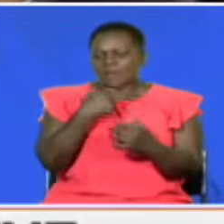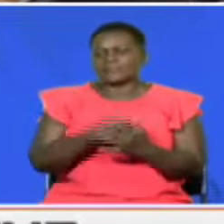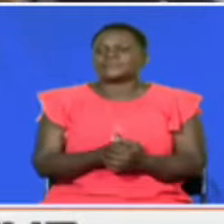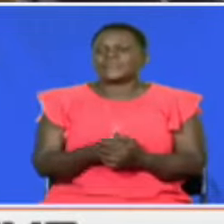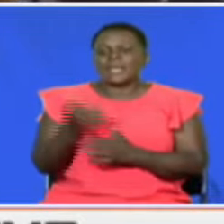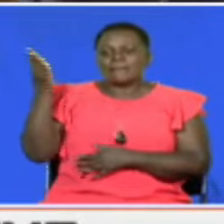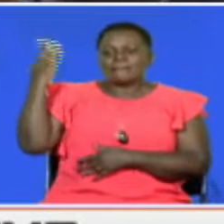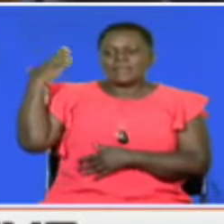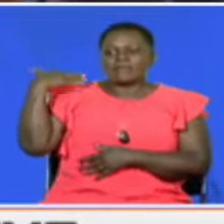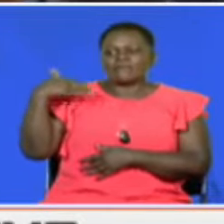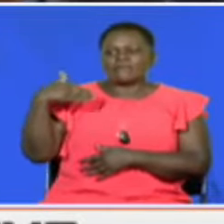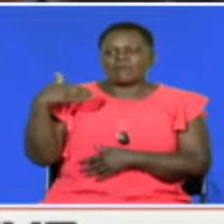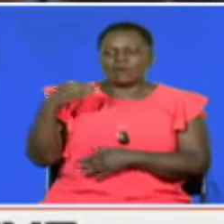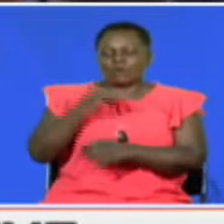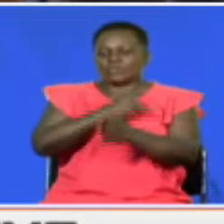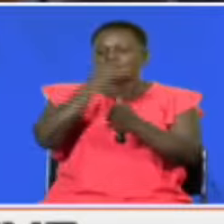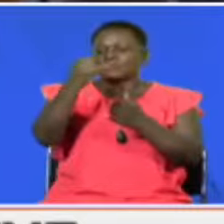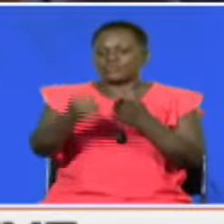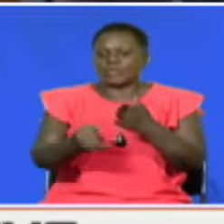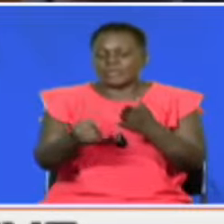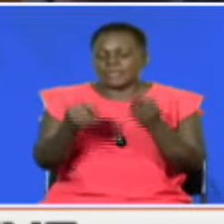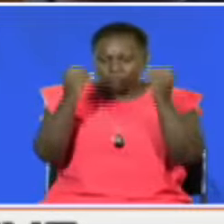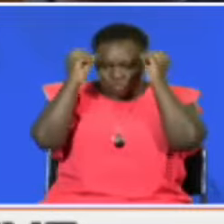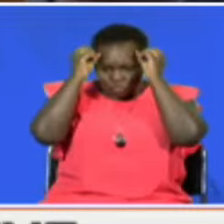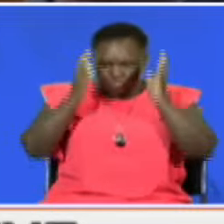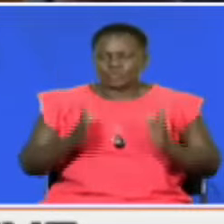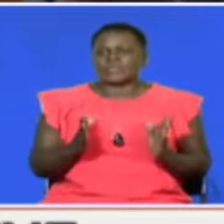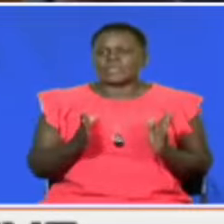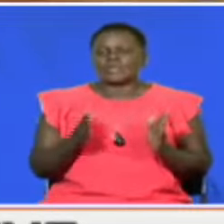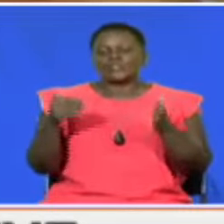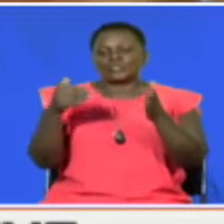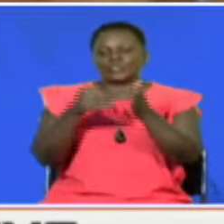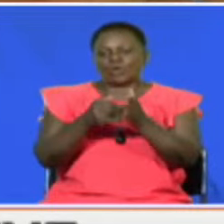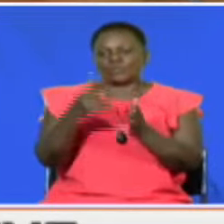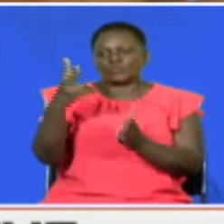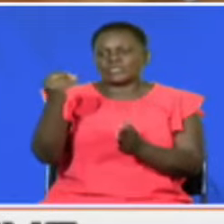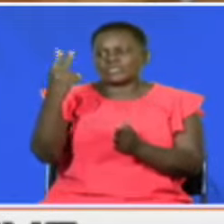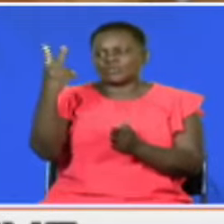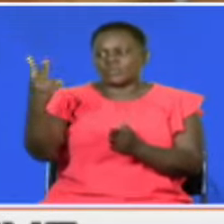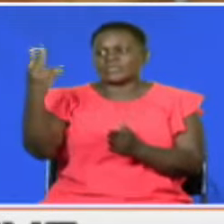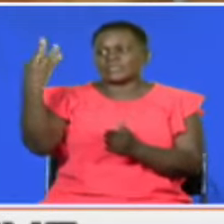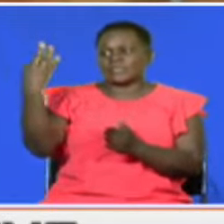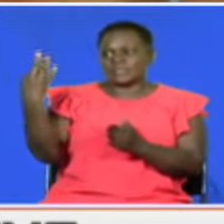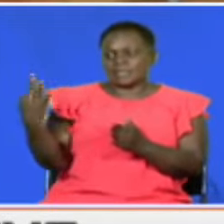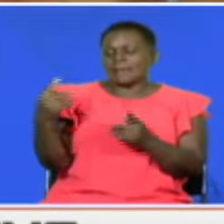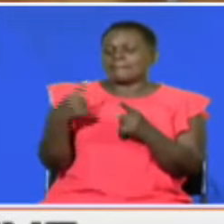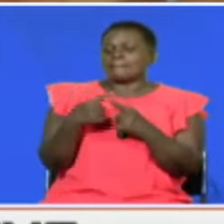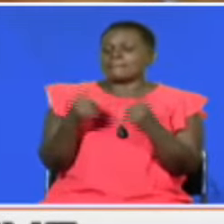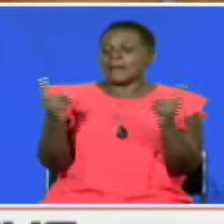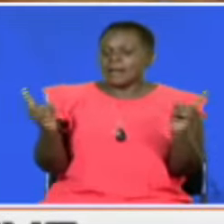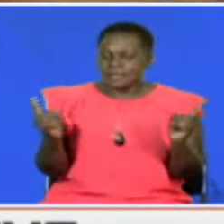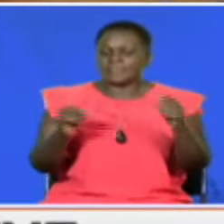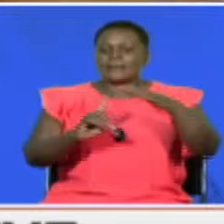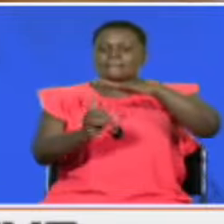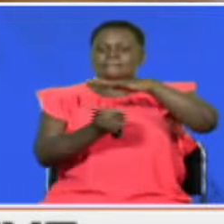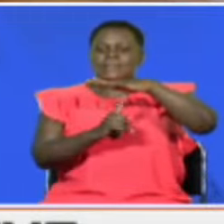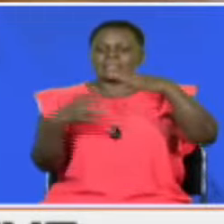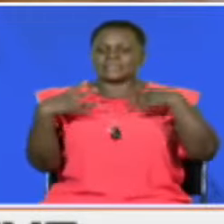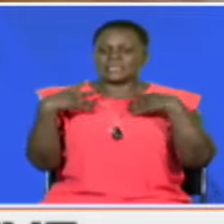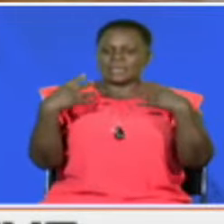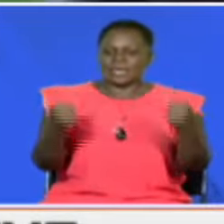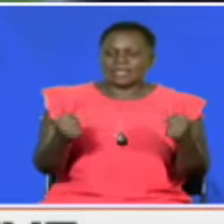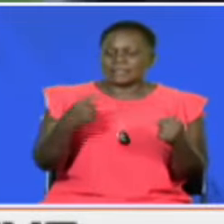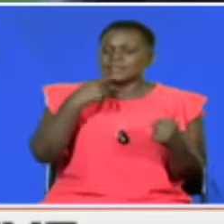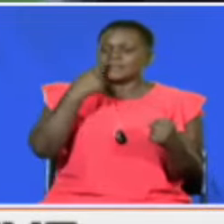The previous EduAfya medical scheme for students was stopped in 2023. However, the Ministry of Health